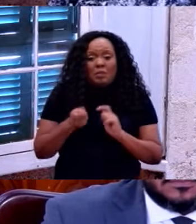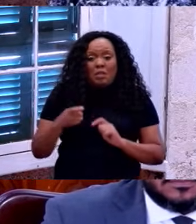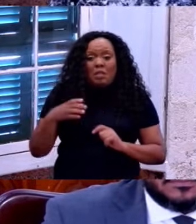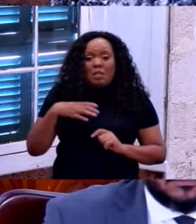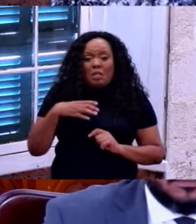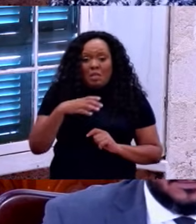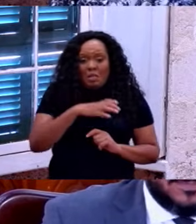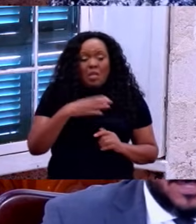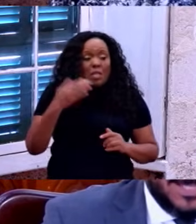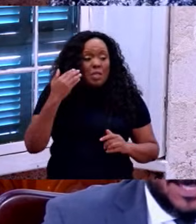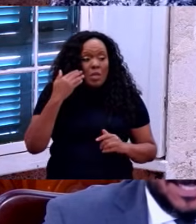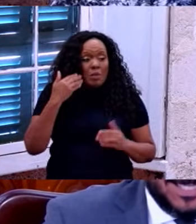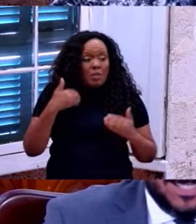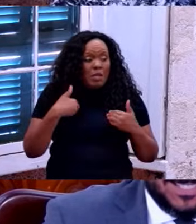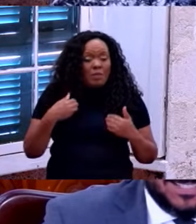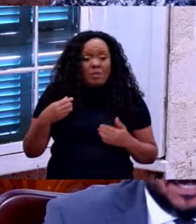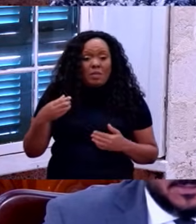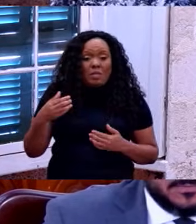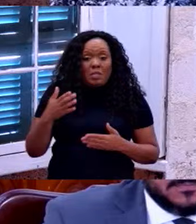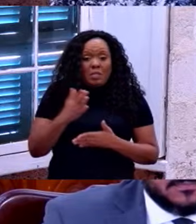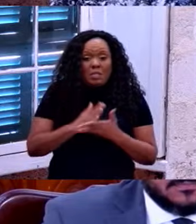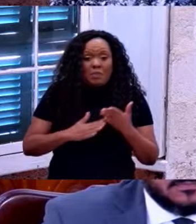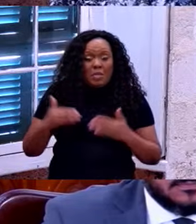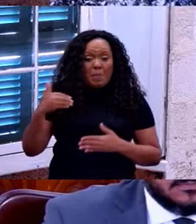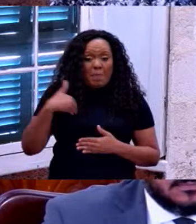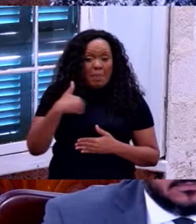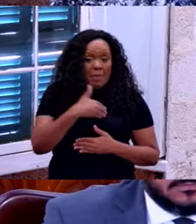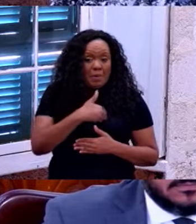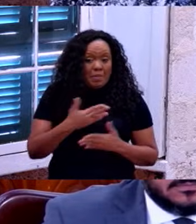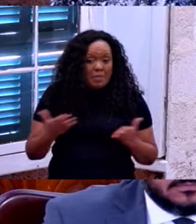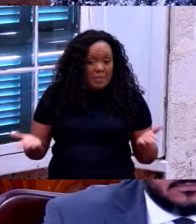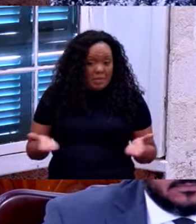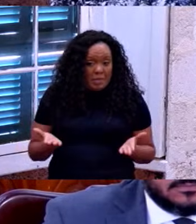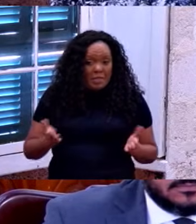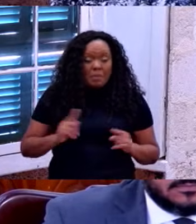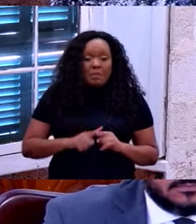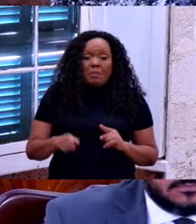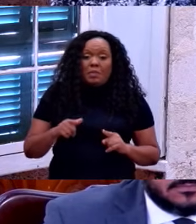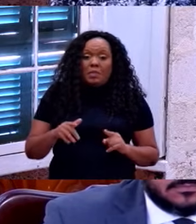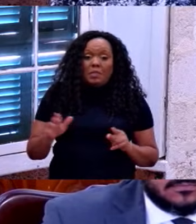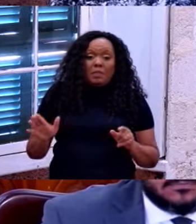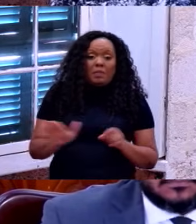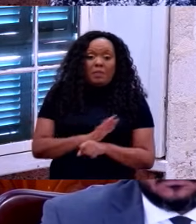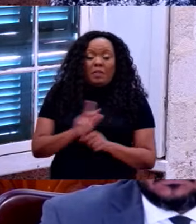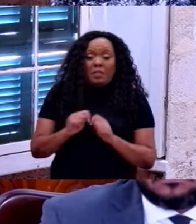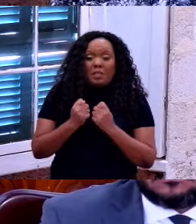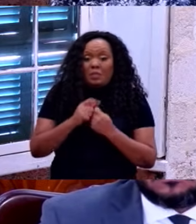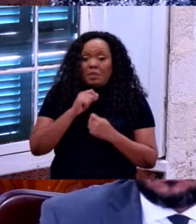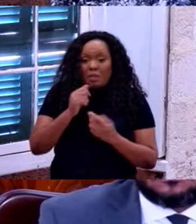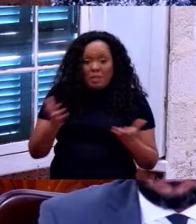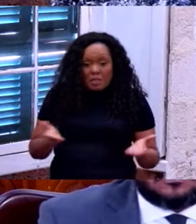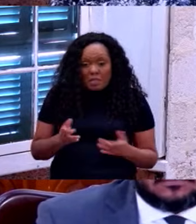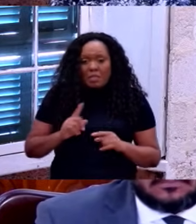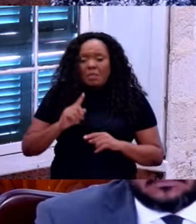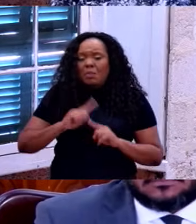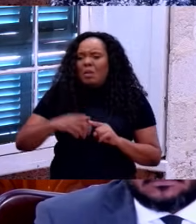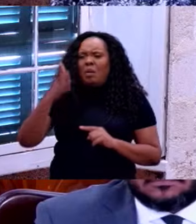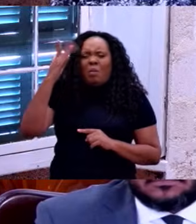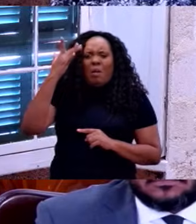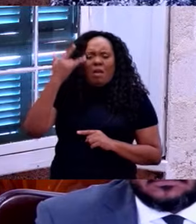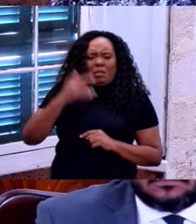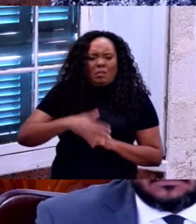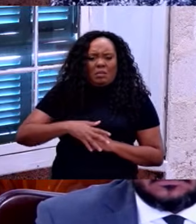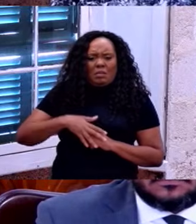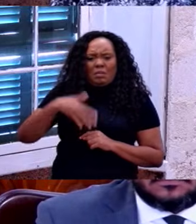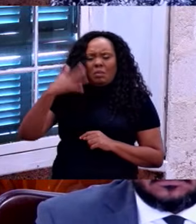we have members of it sitting with us, is not here. So my question is, why? Why are we messing, my